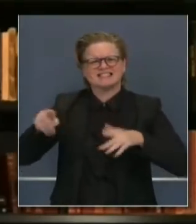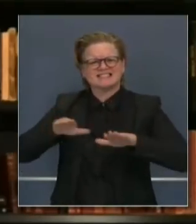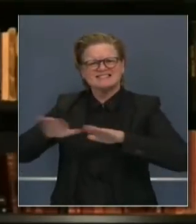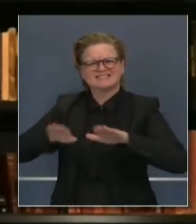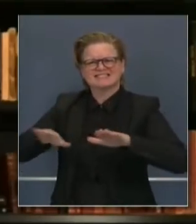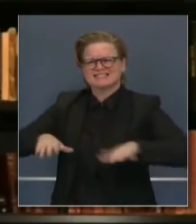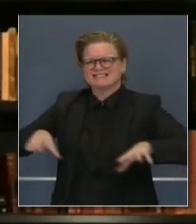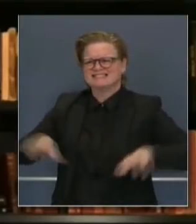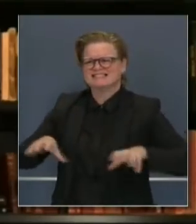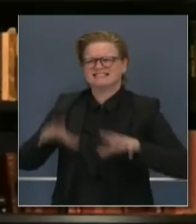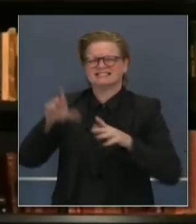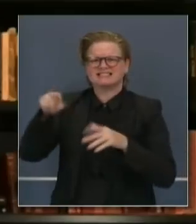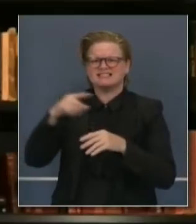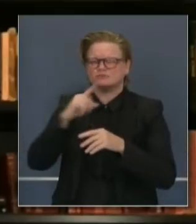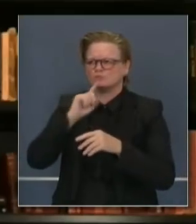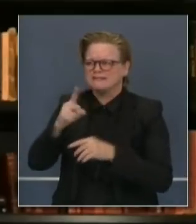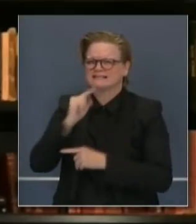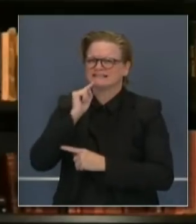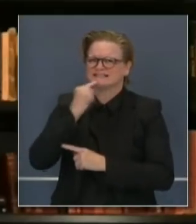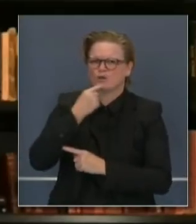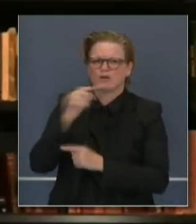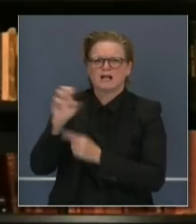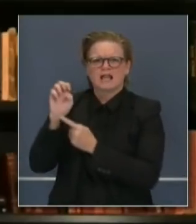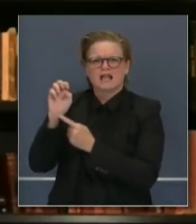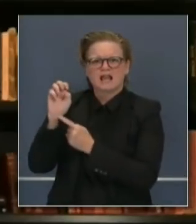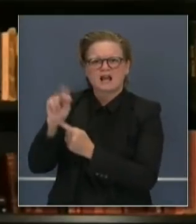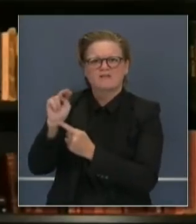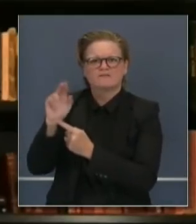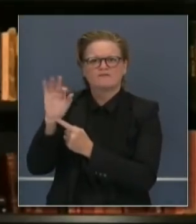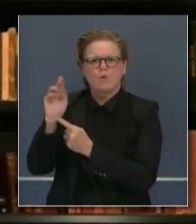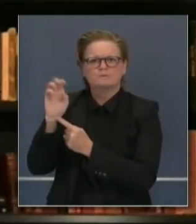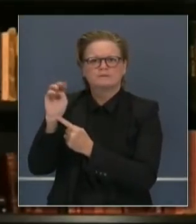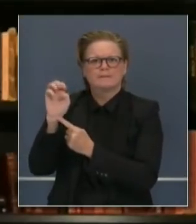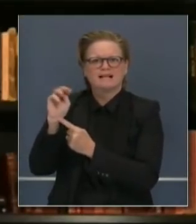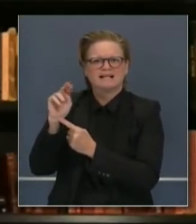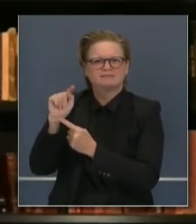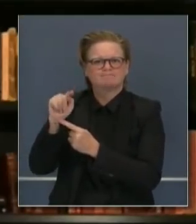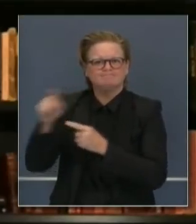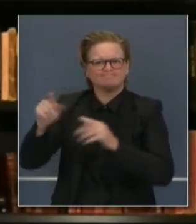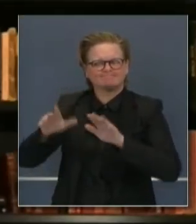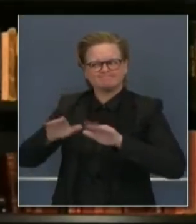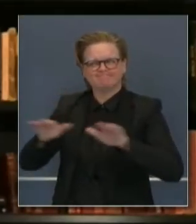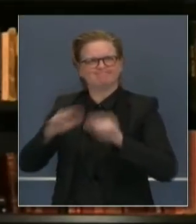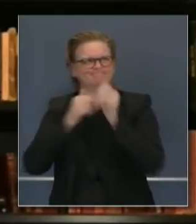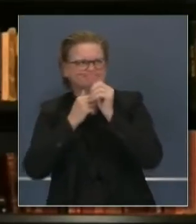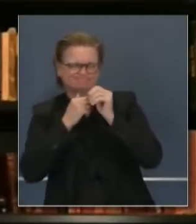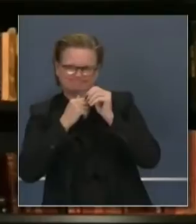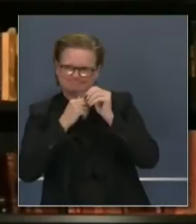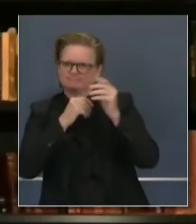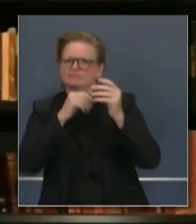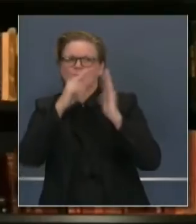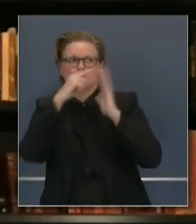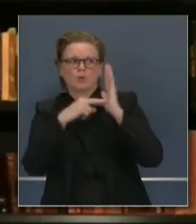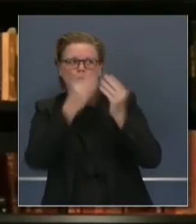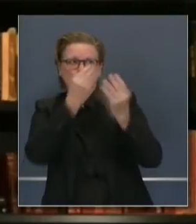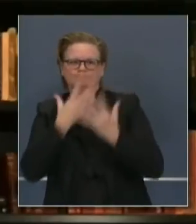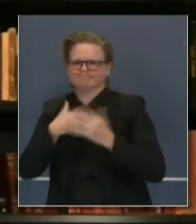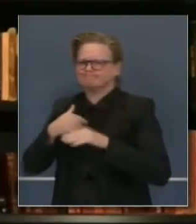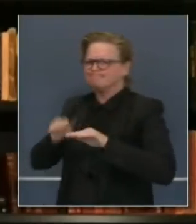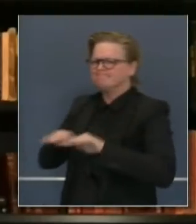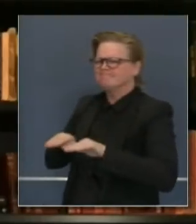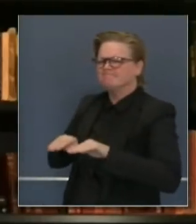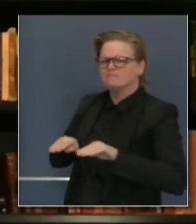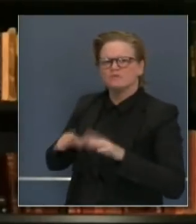by the way, our state agencies, the alcohol beverage control, they went out almost 3,500 visits